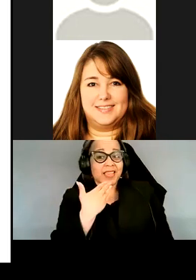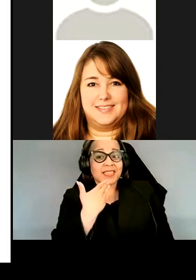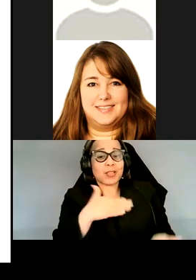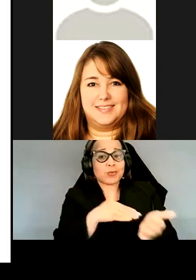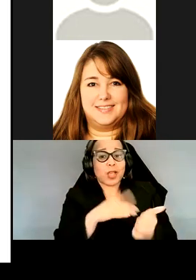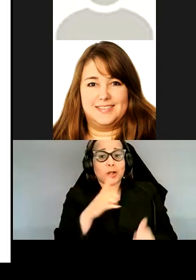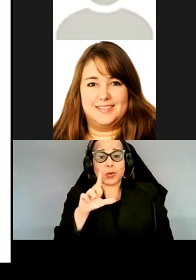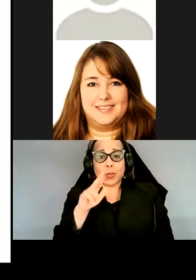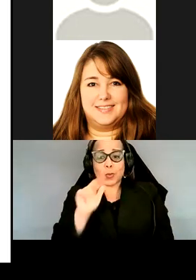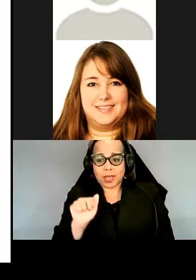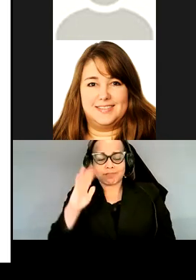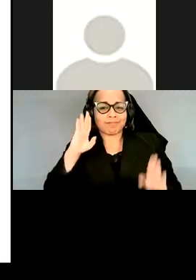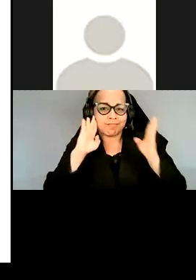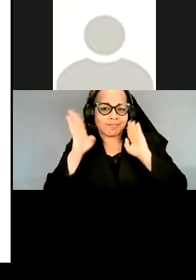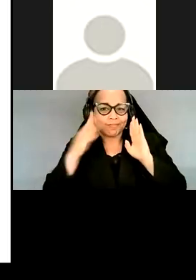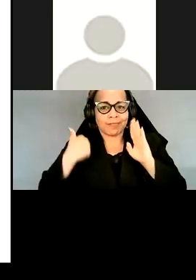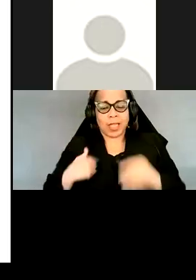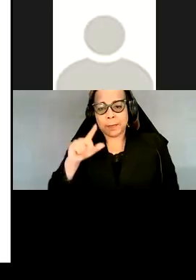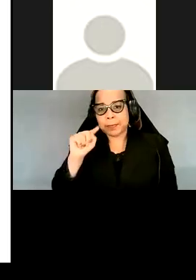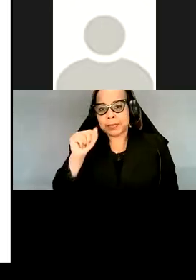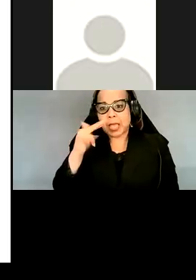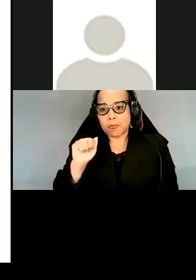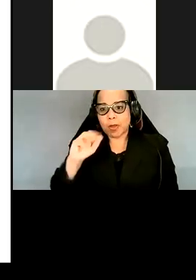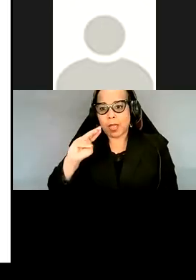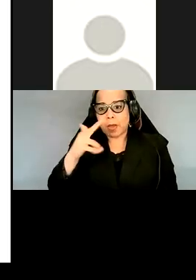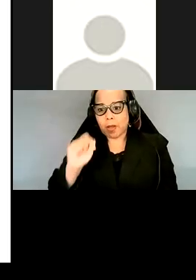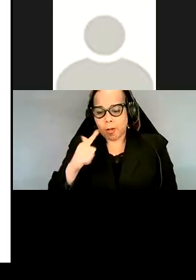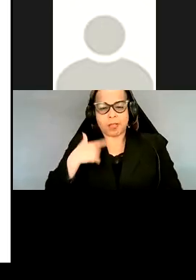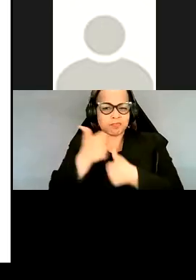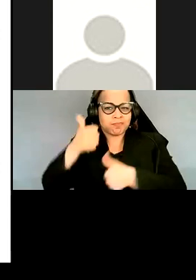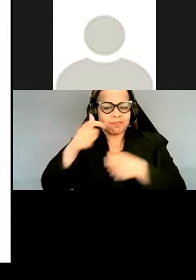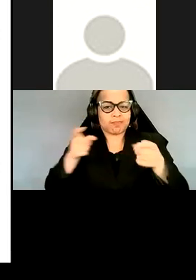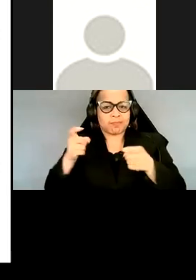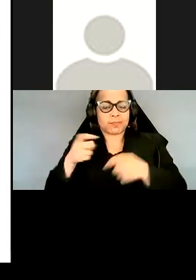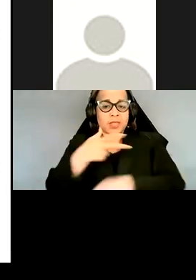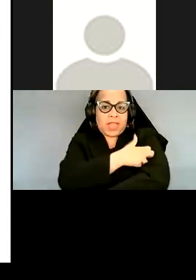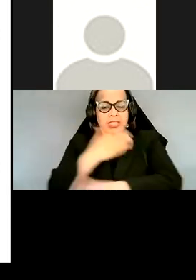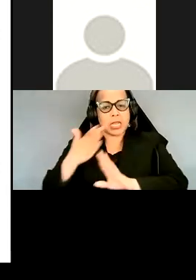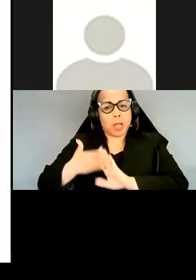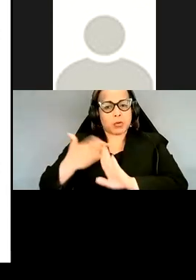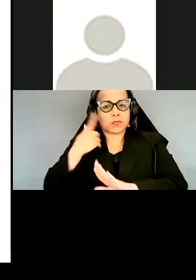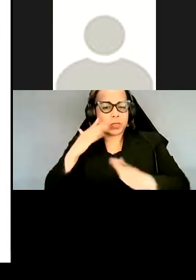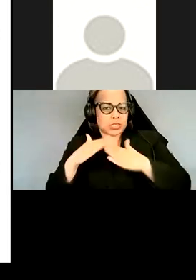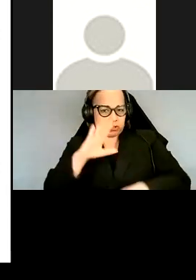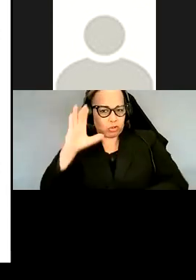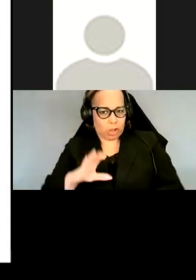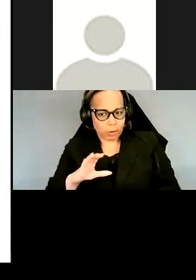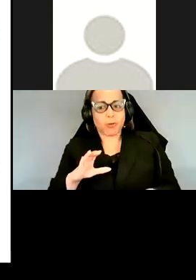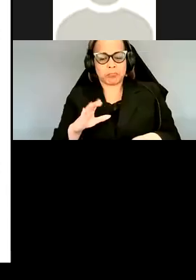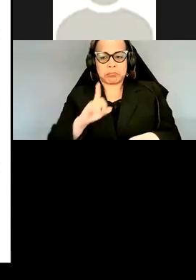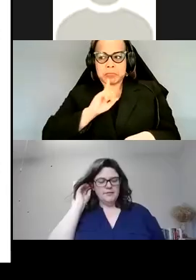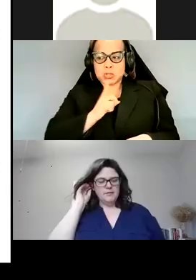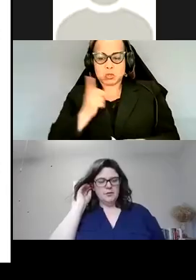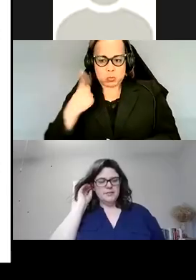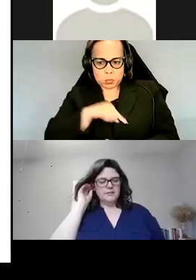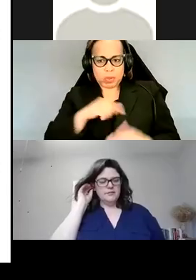Luna. Hi, everyone. I'm Tamara Mahal. I am in charge of vaccine operations for the city of Chicago, making sure that we